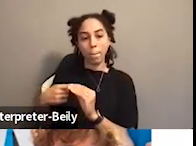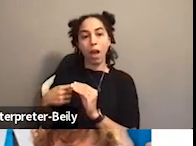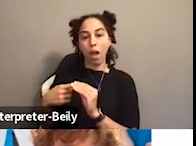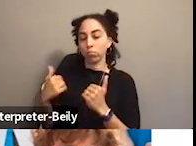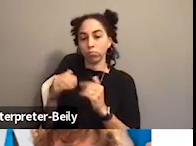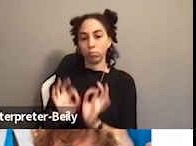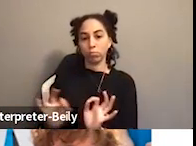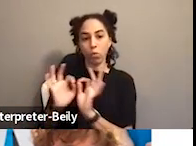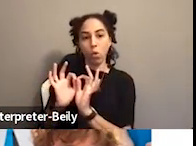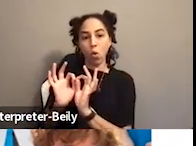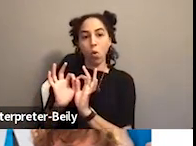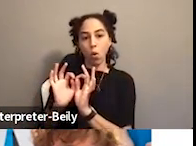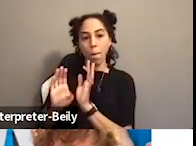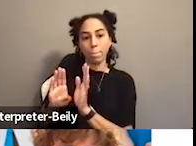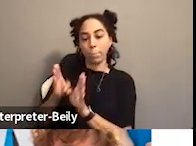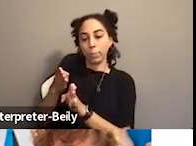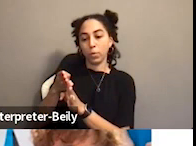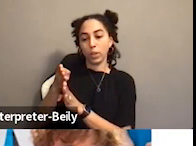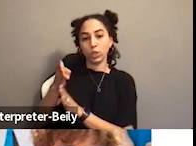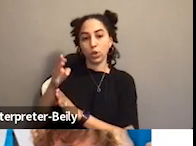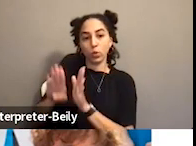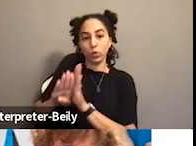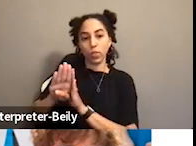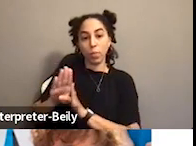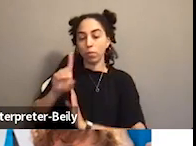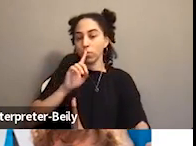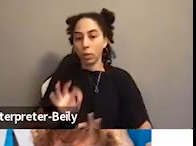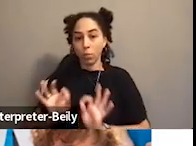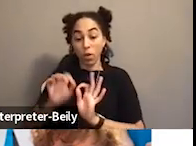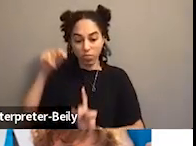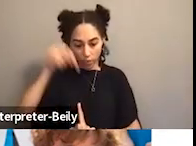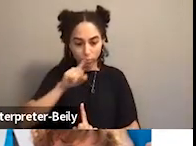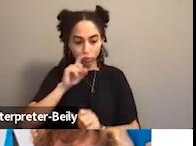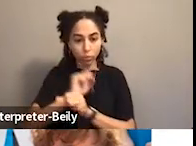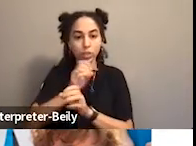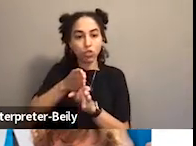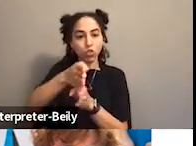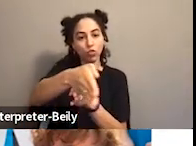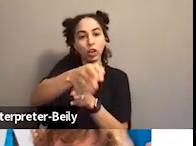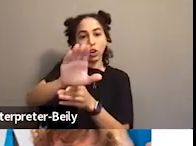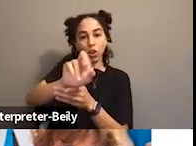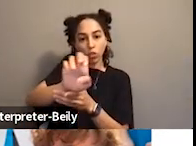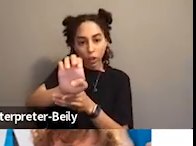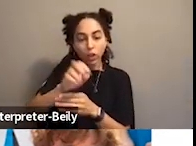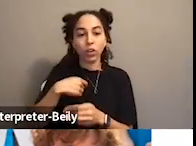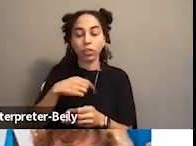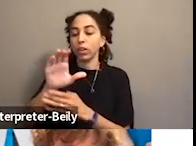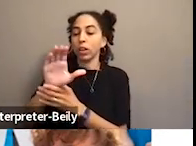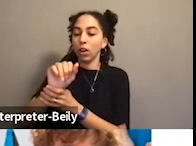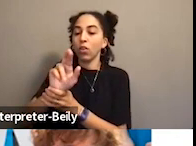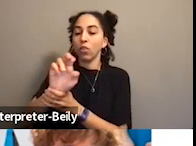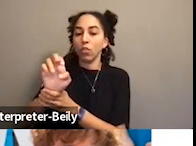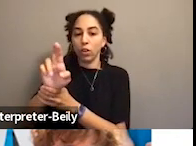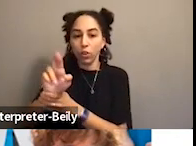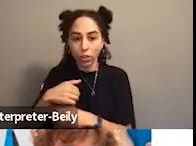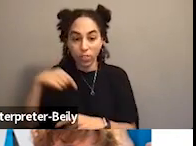important professional development was, recognizing that this is a career, that this is a profession, helping them be